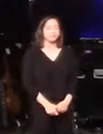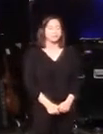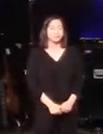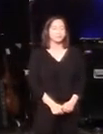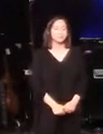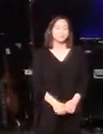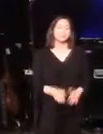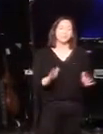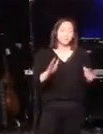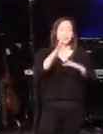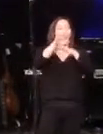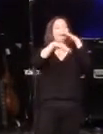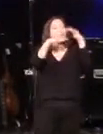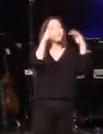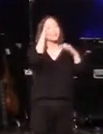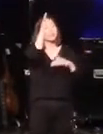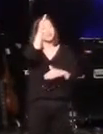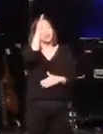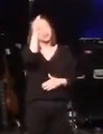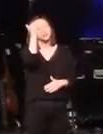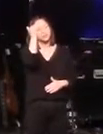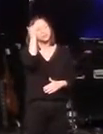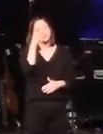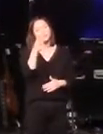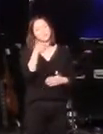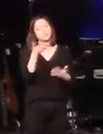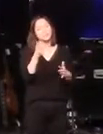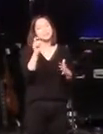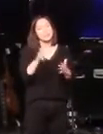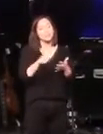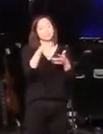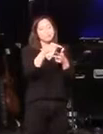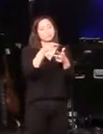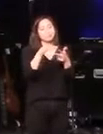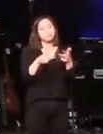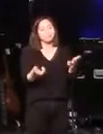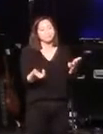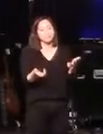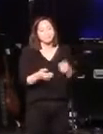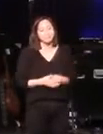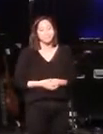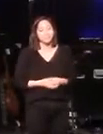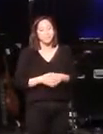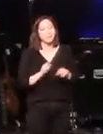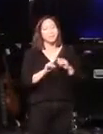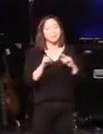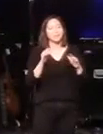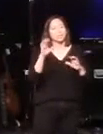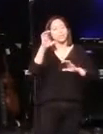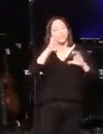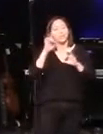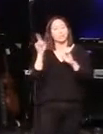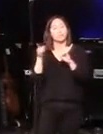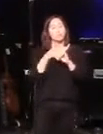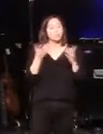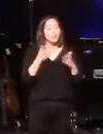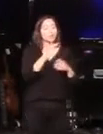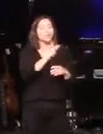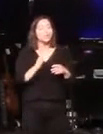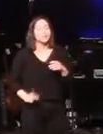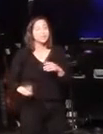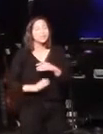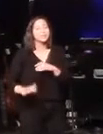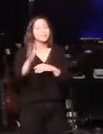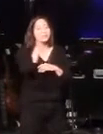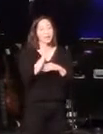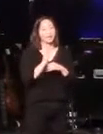Heavenly Father knows that you need them all. Watch this. But seek first the kingdom of God and his righteousness, and all these things will be added